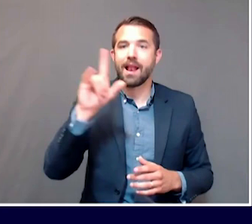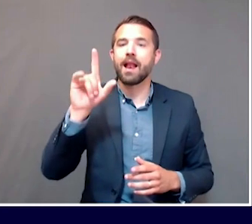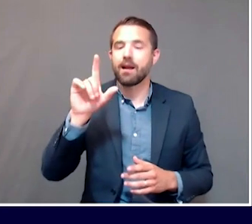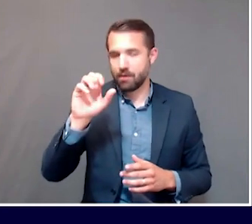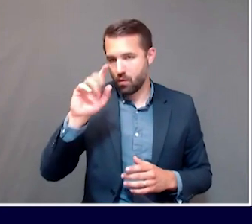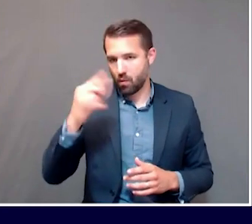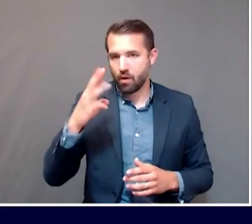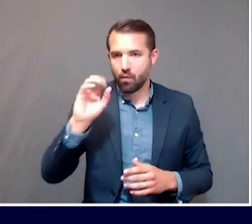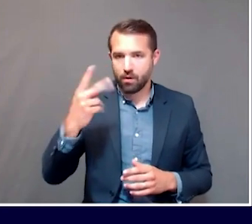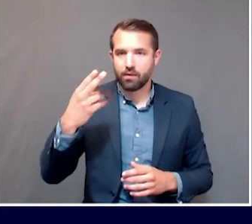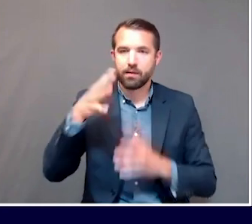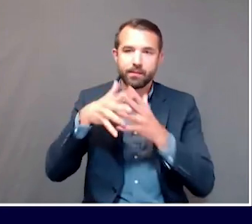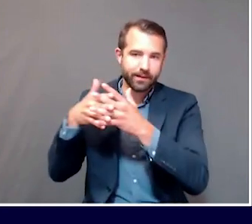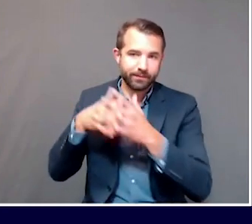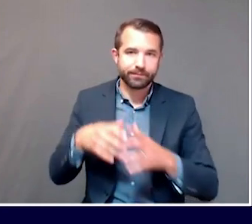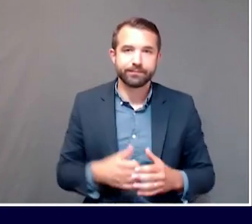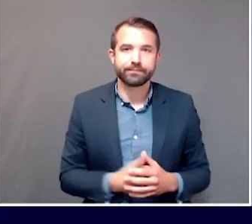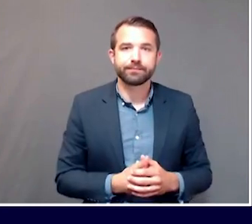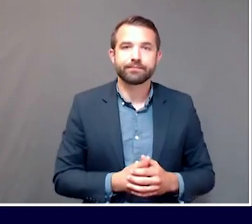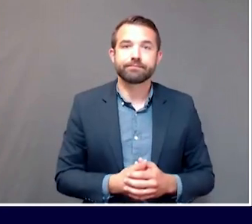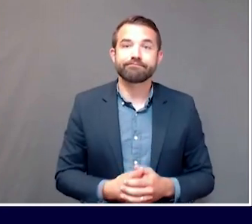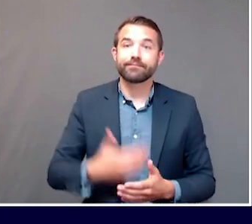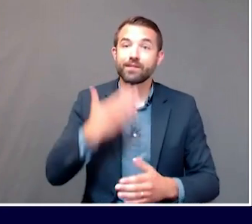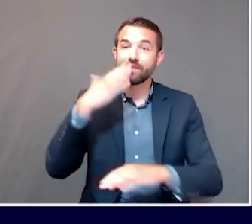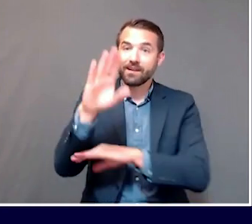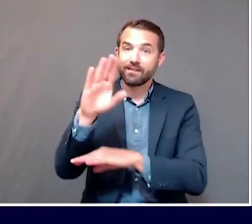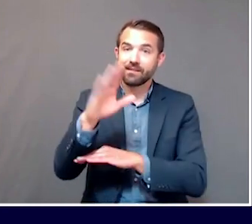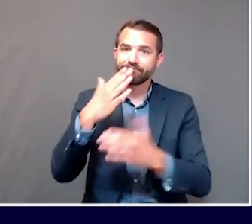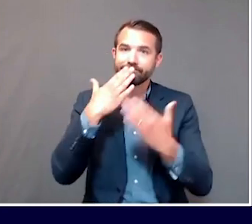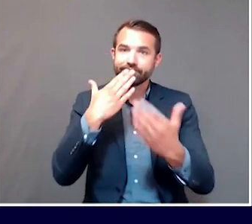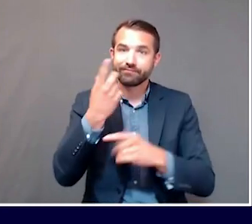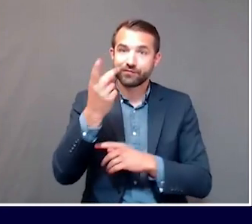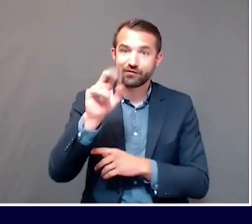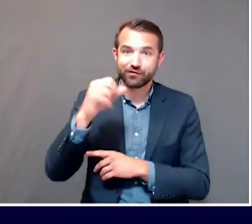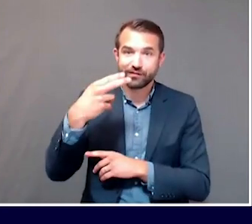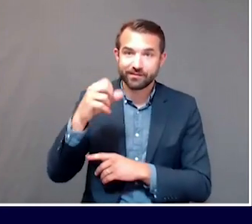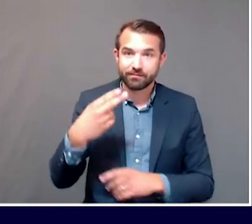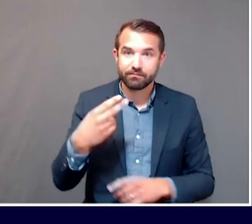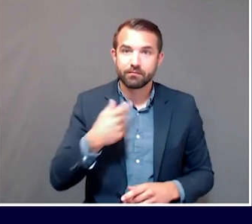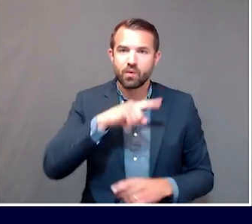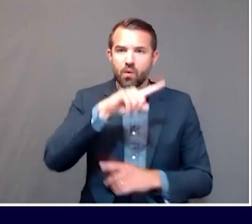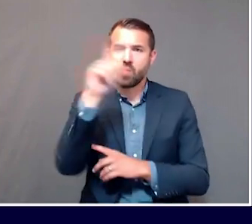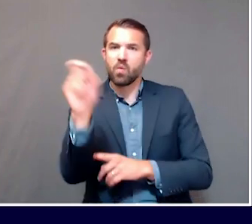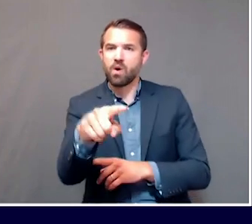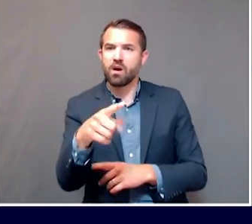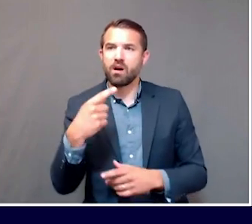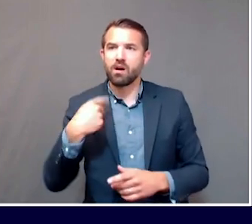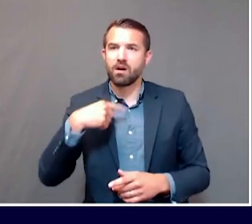Hi, good afternoon. Thank you, Dr. Shah. My question is for Commissioner Lambrew.